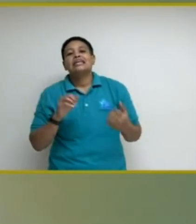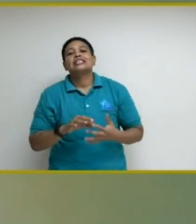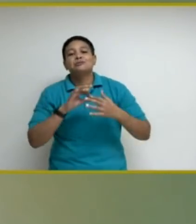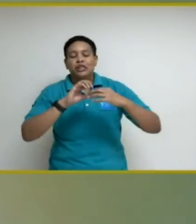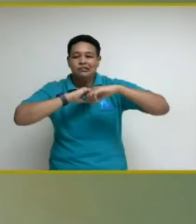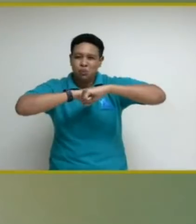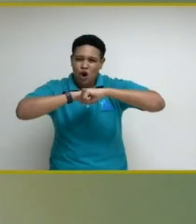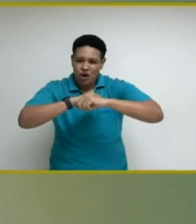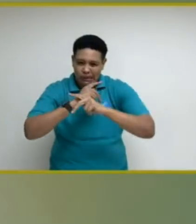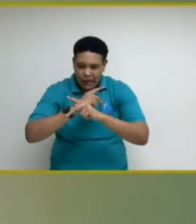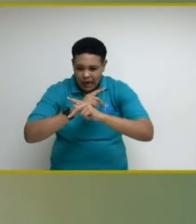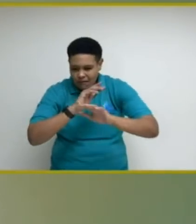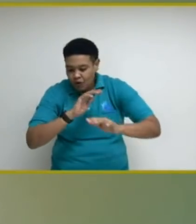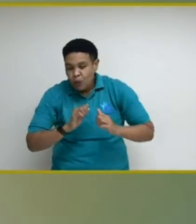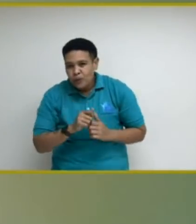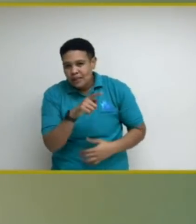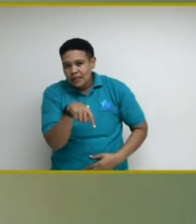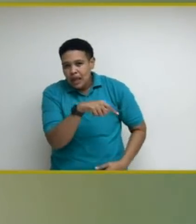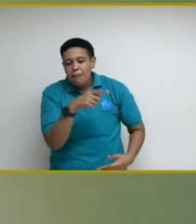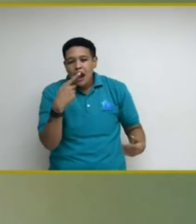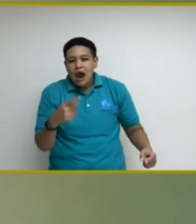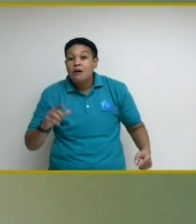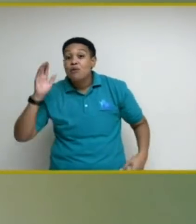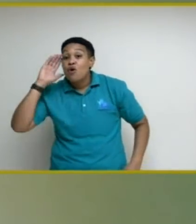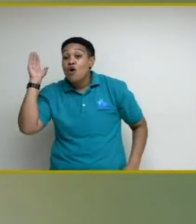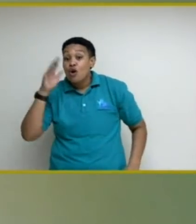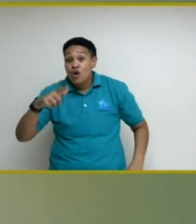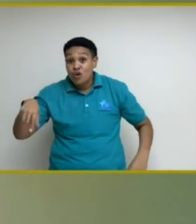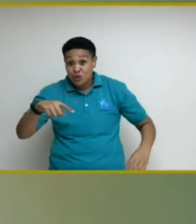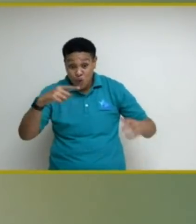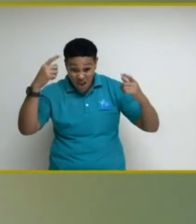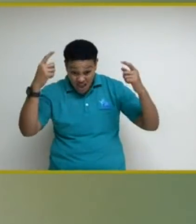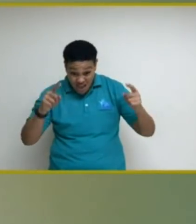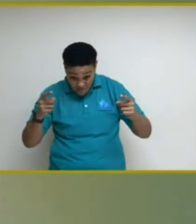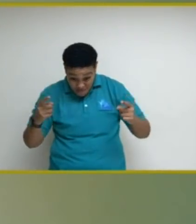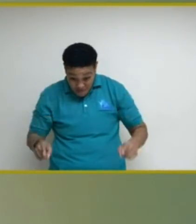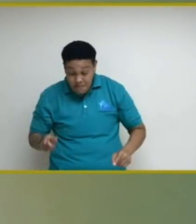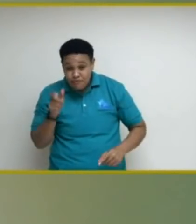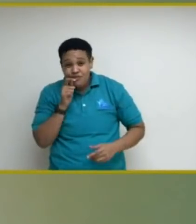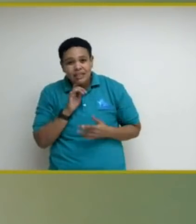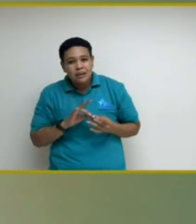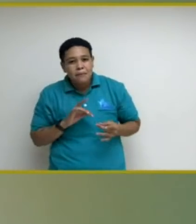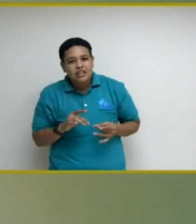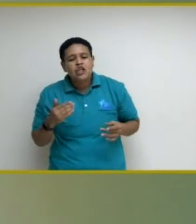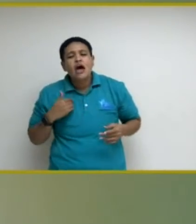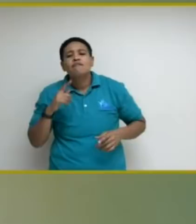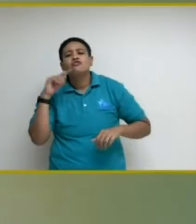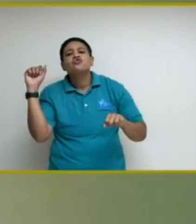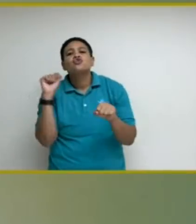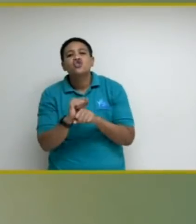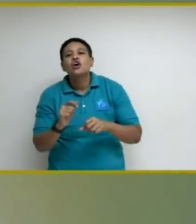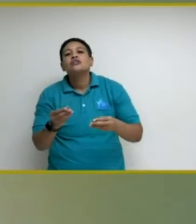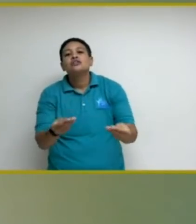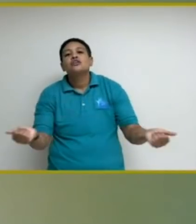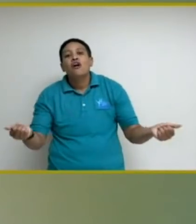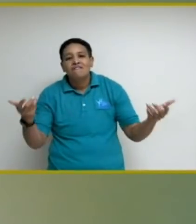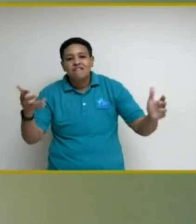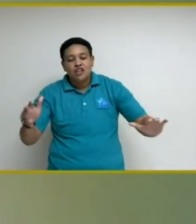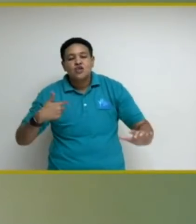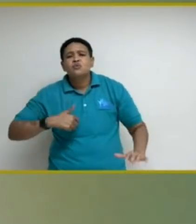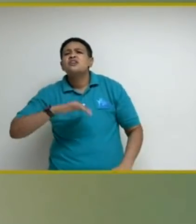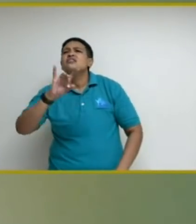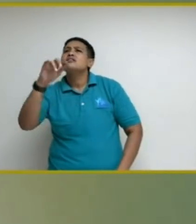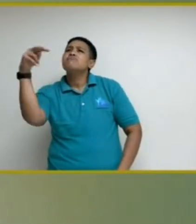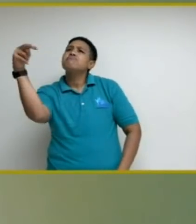precautions with them. And all of those instances, as mentioned, have certainly resolved. We did